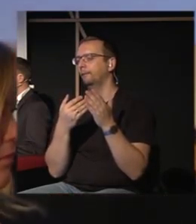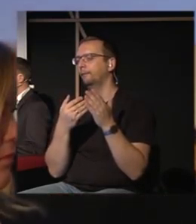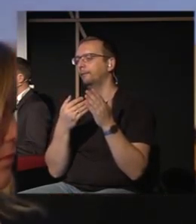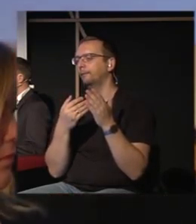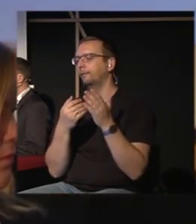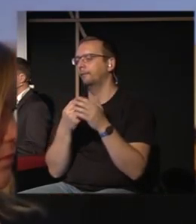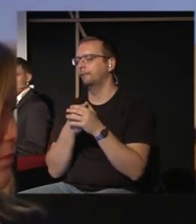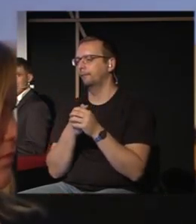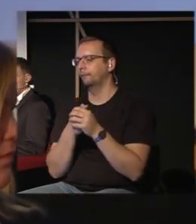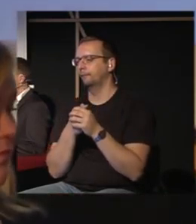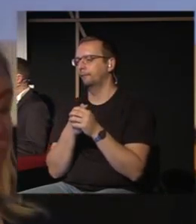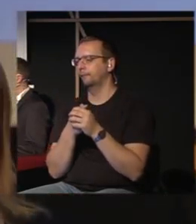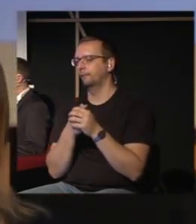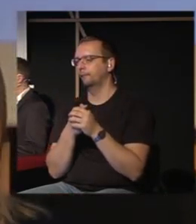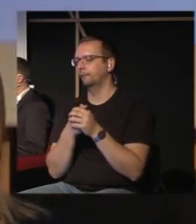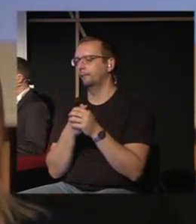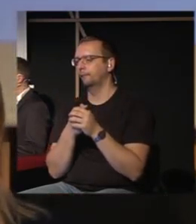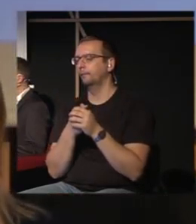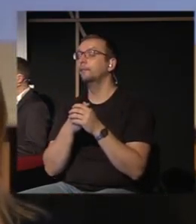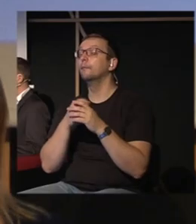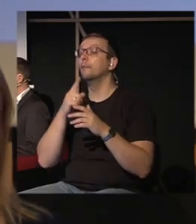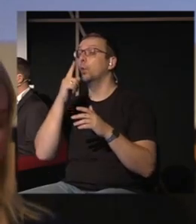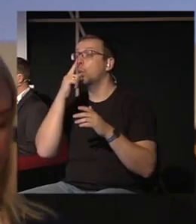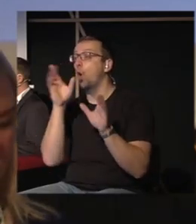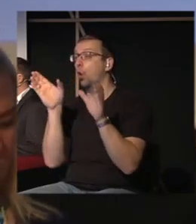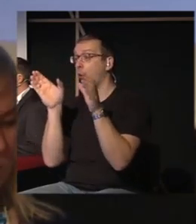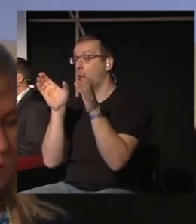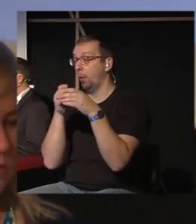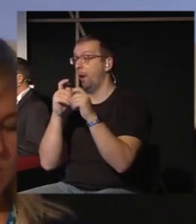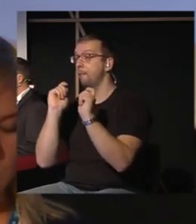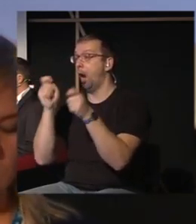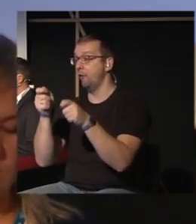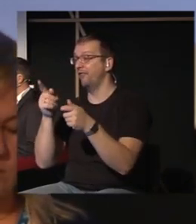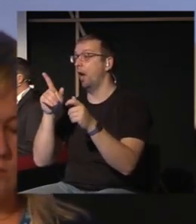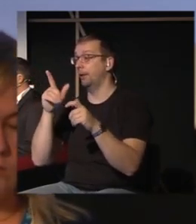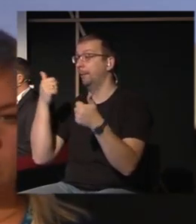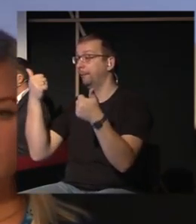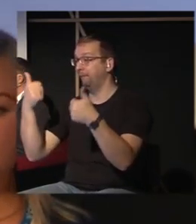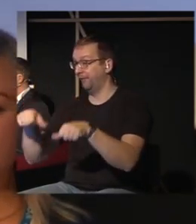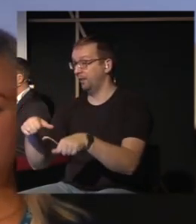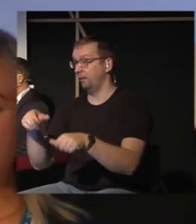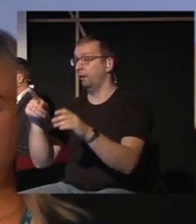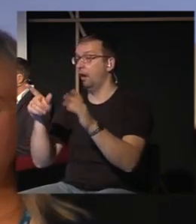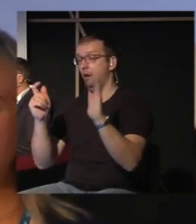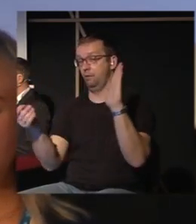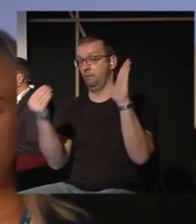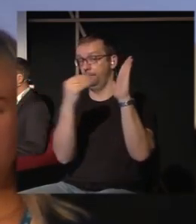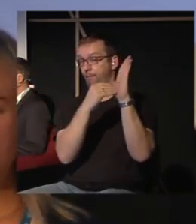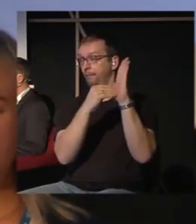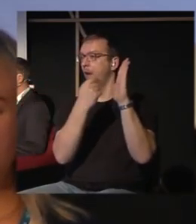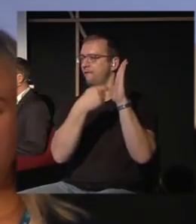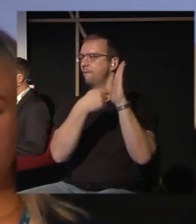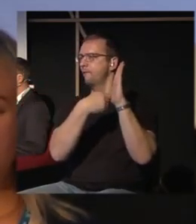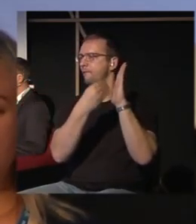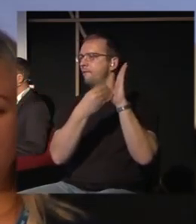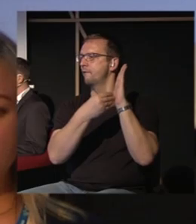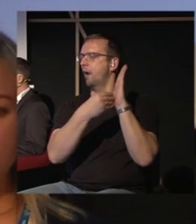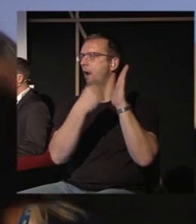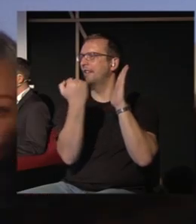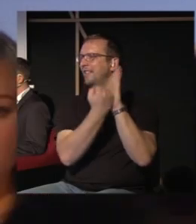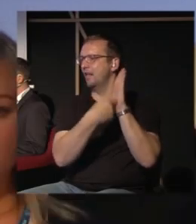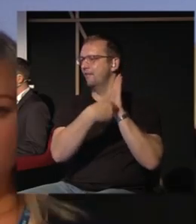Is it working? Yeah. So yes, this is obviously a very good idea, but how this system works is that